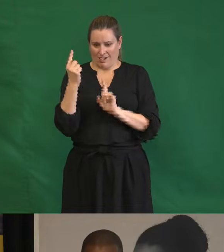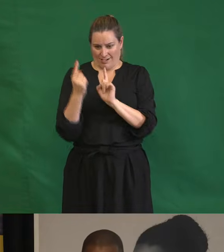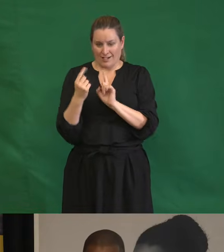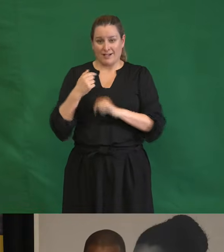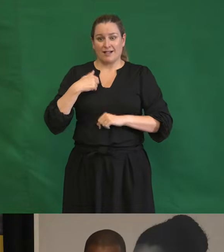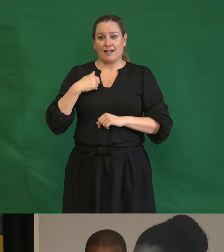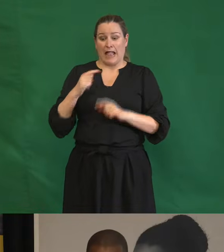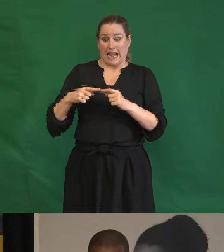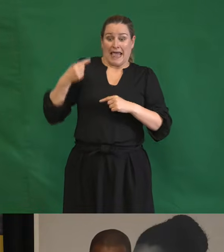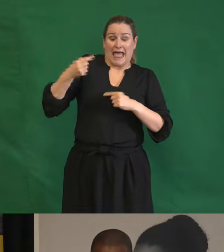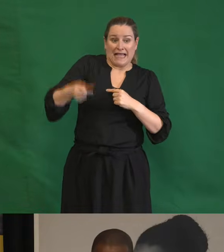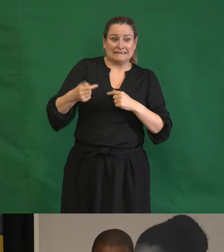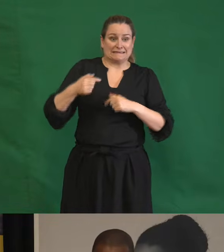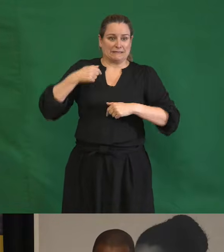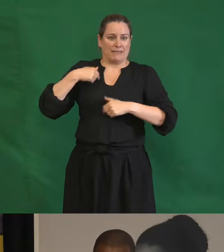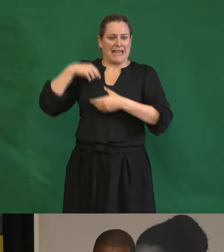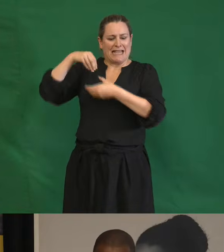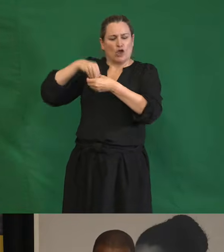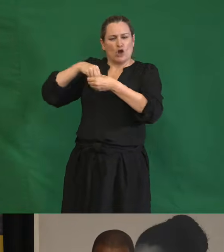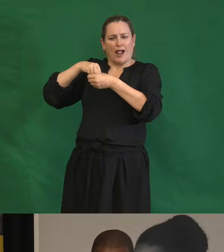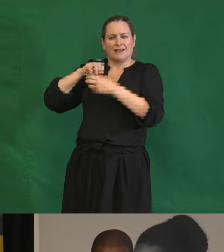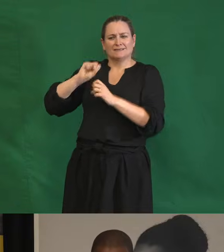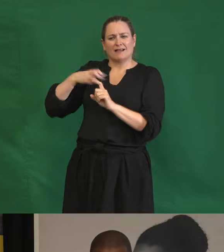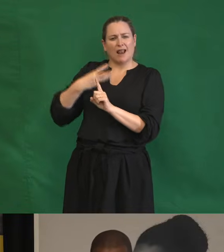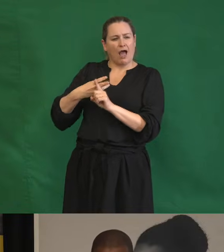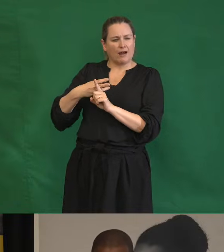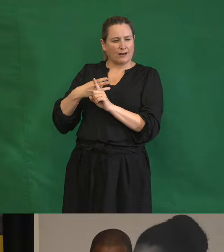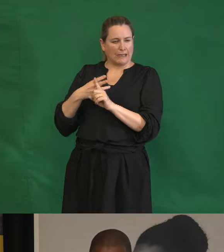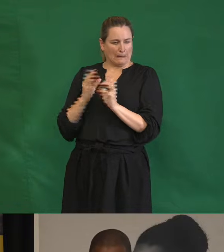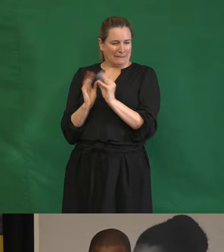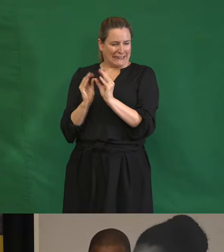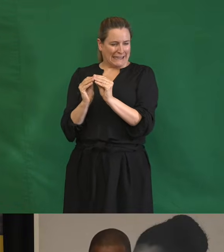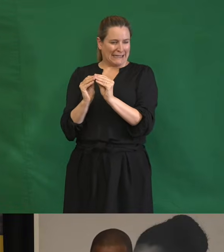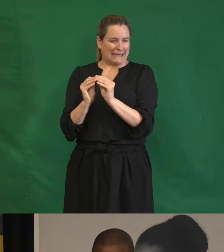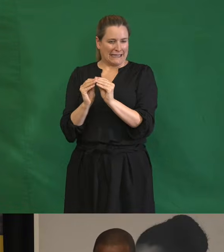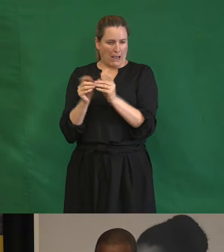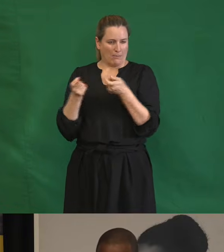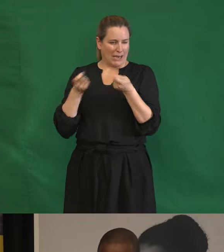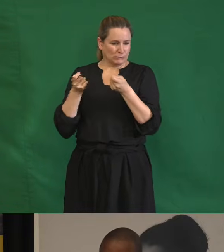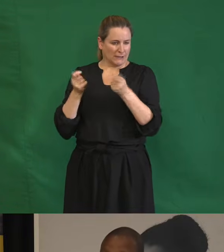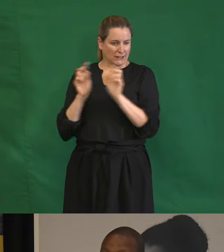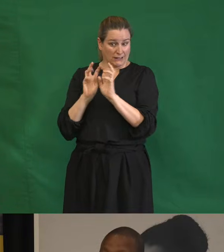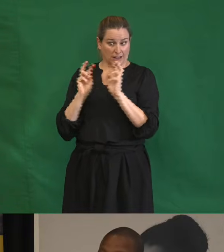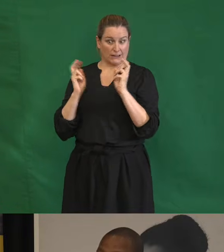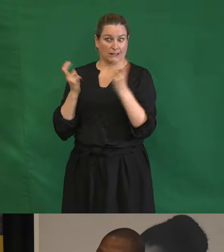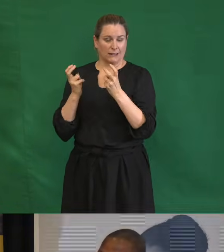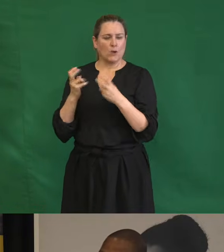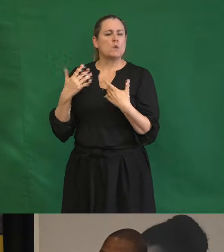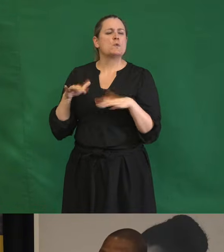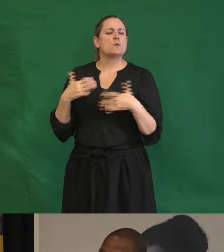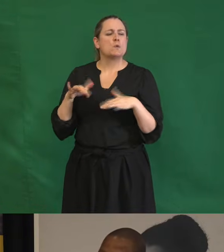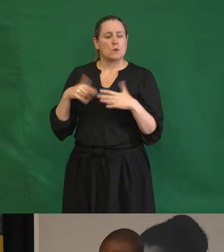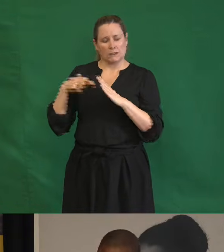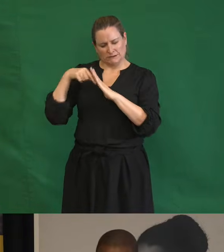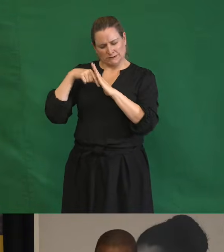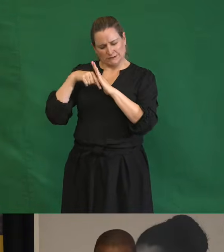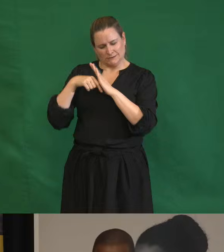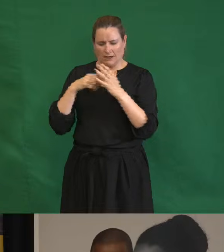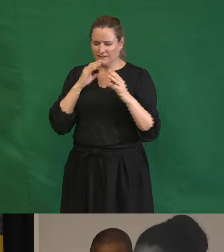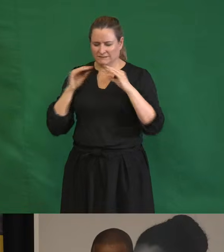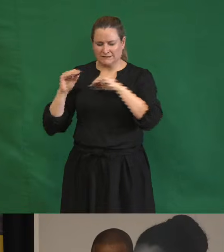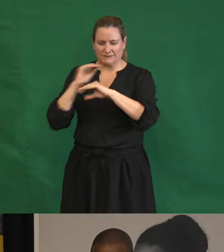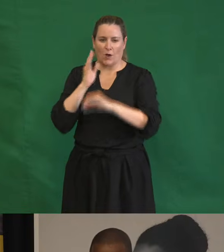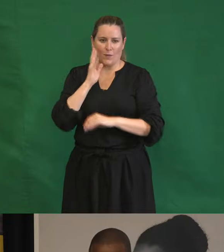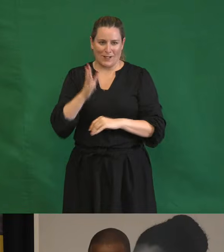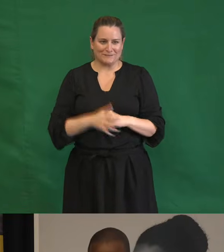next Thursday strategic management sessions. But the bottom line is that we